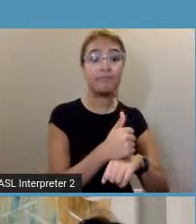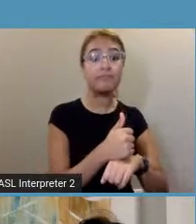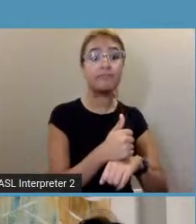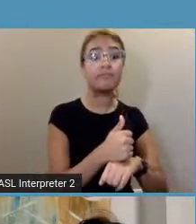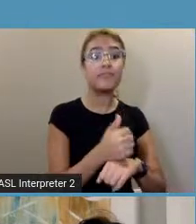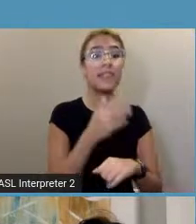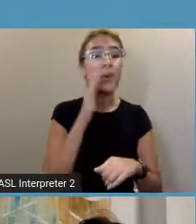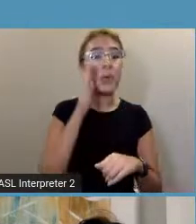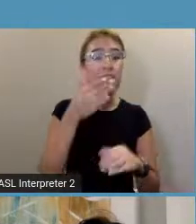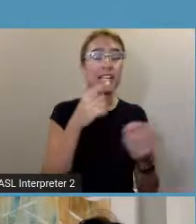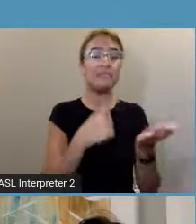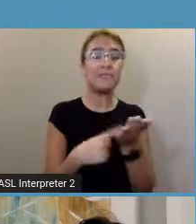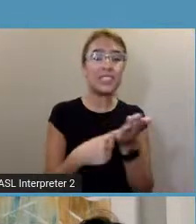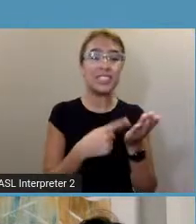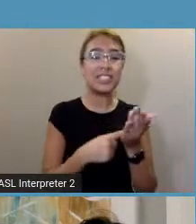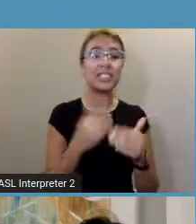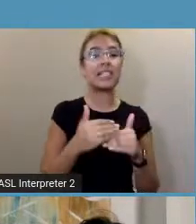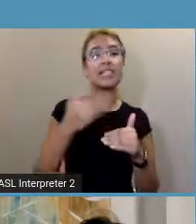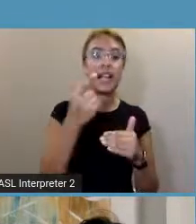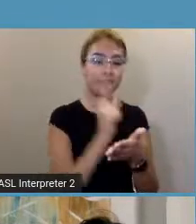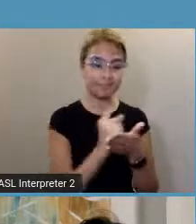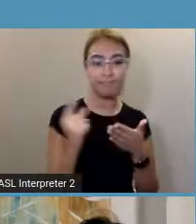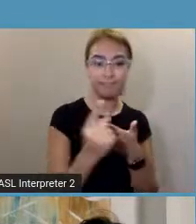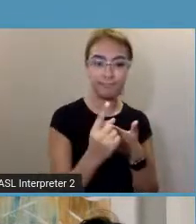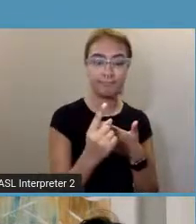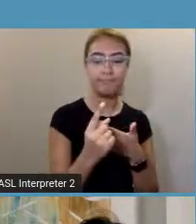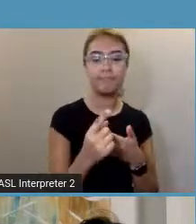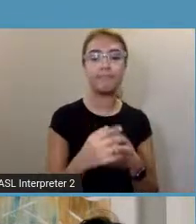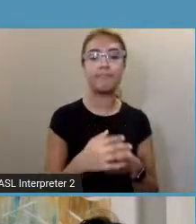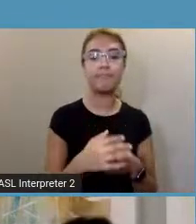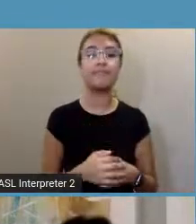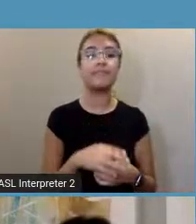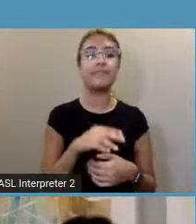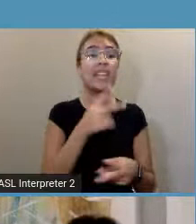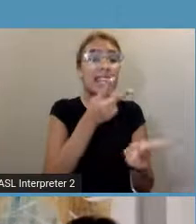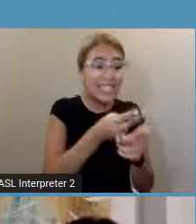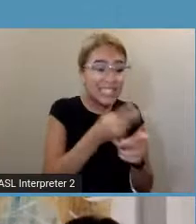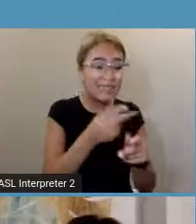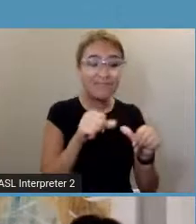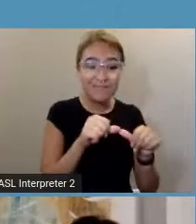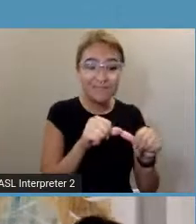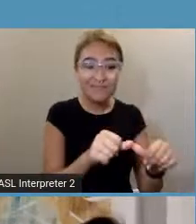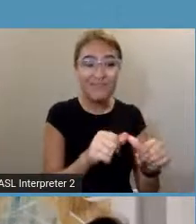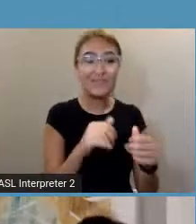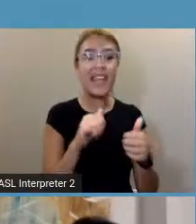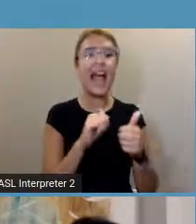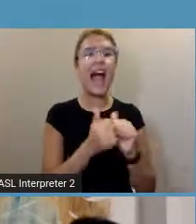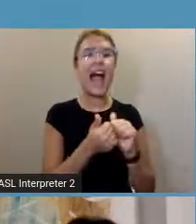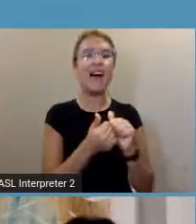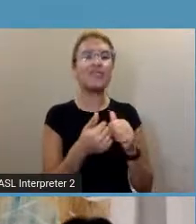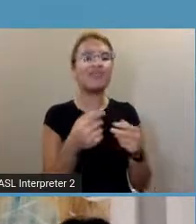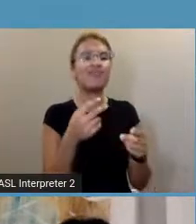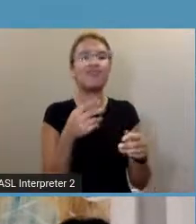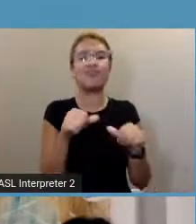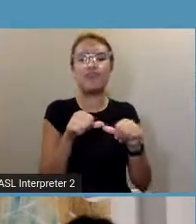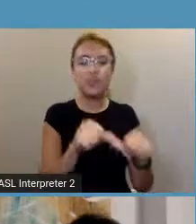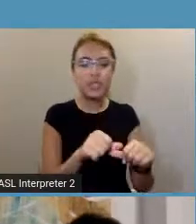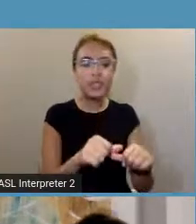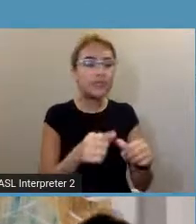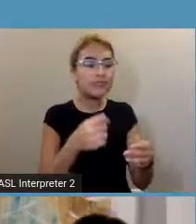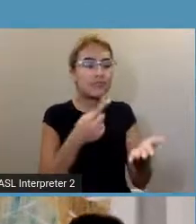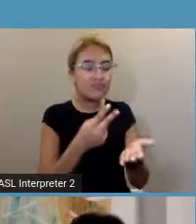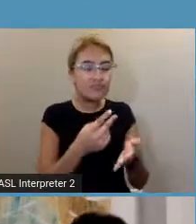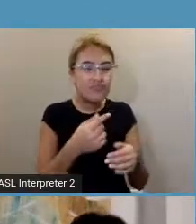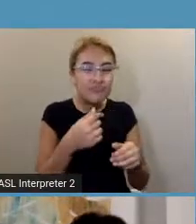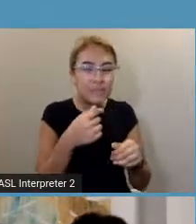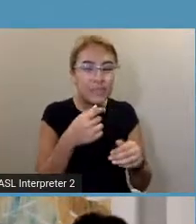in next week. And that is how to keep the sites running and everything going on. That is more of